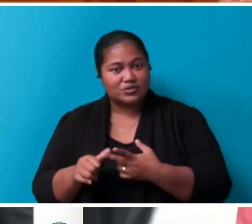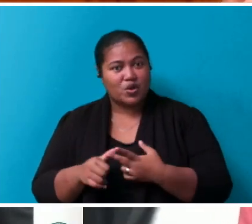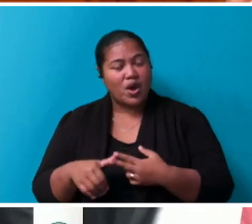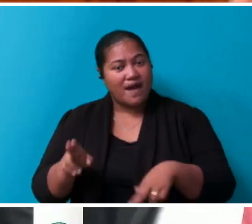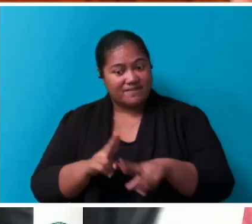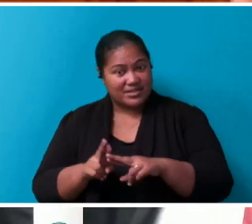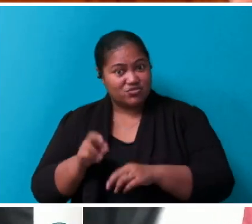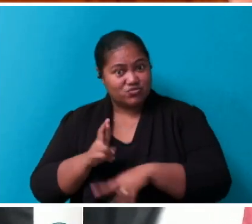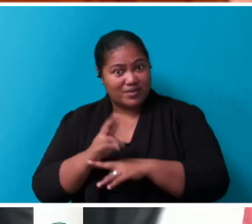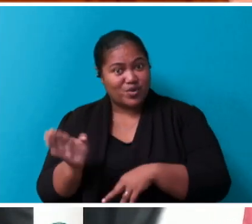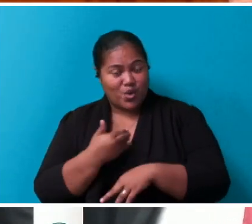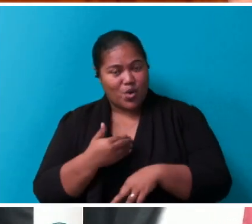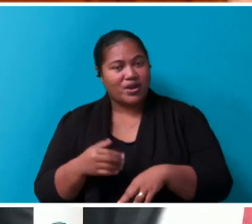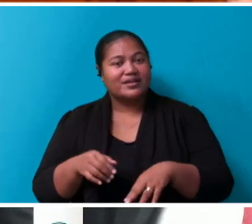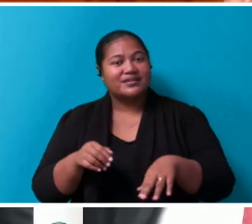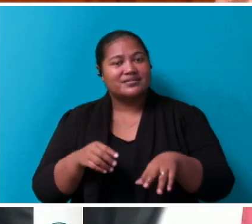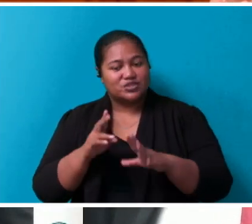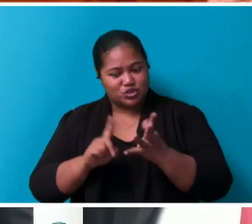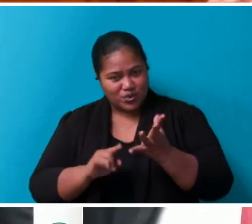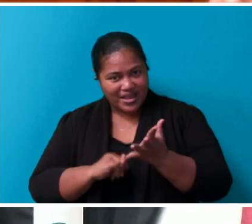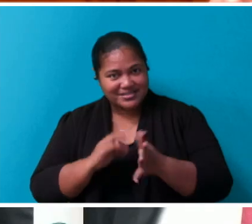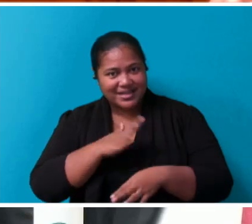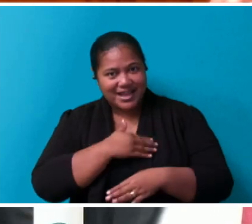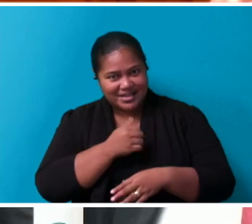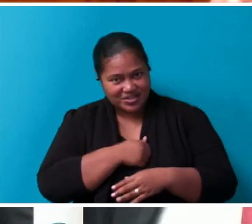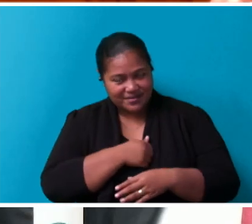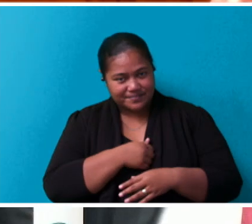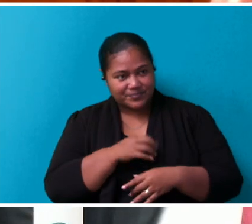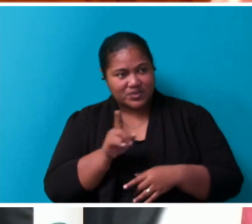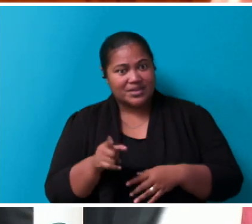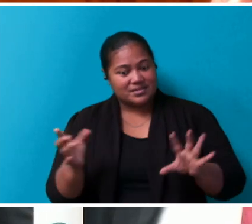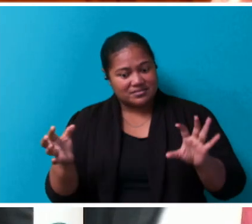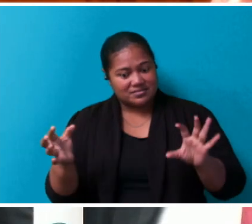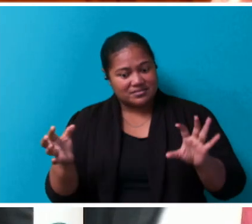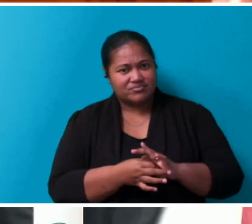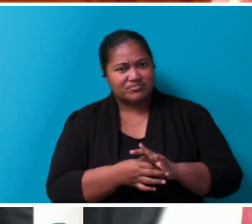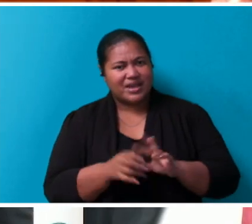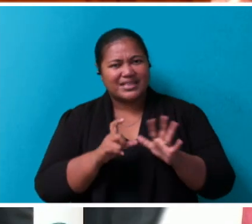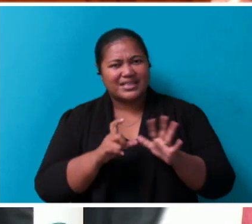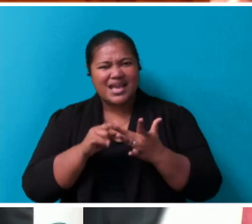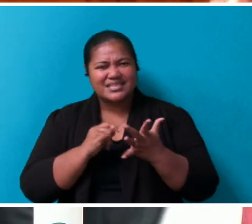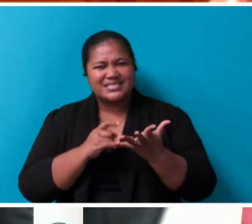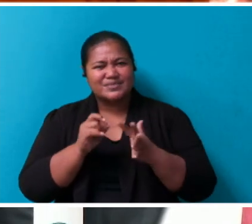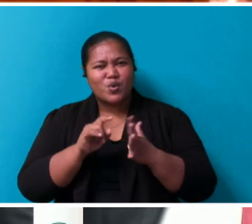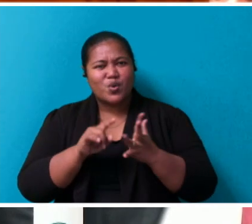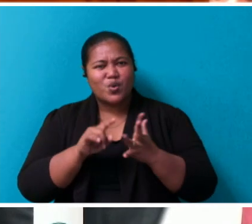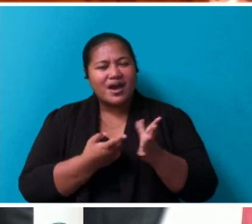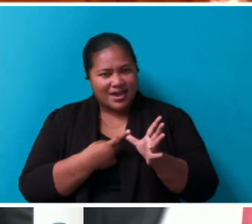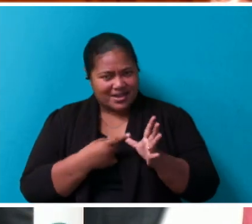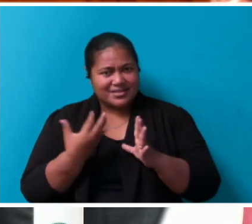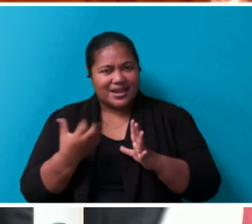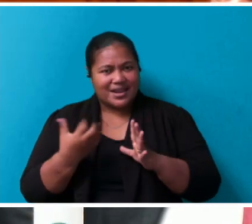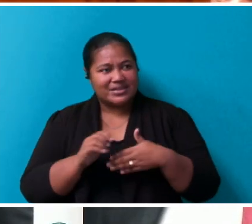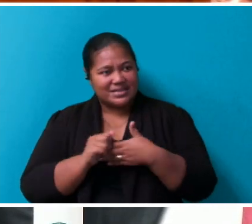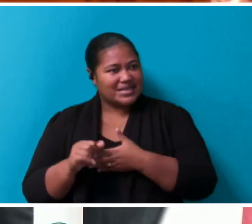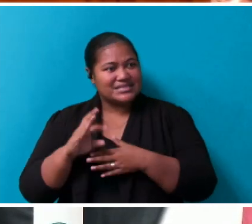across US and Canada. This has helped reconnect the diaspora and has led to a few investor scoping